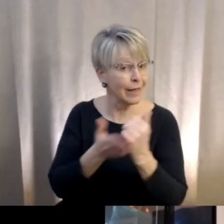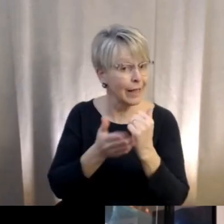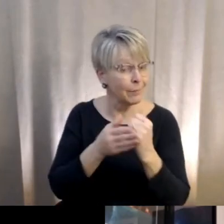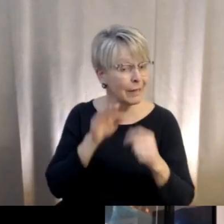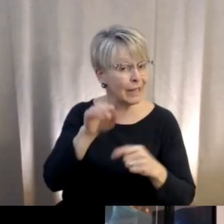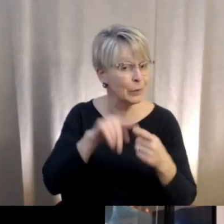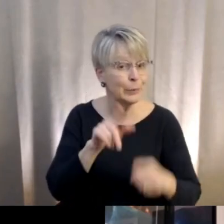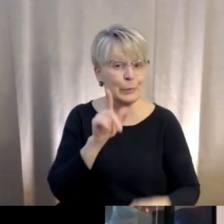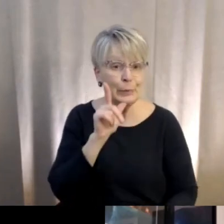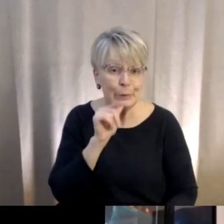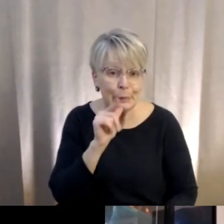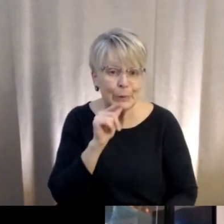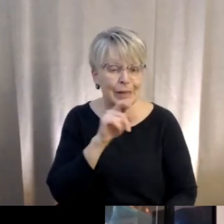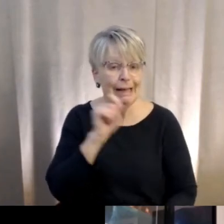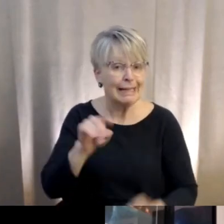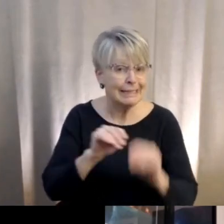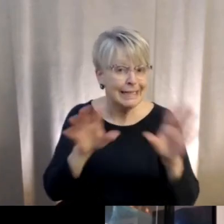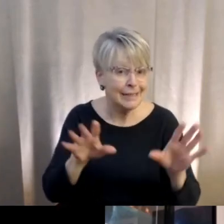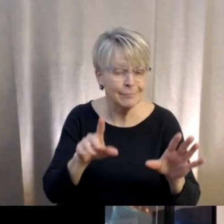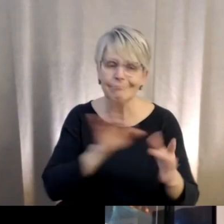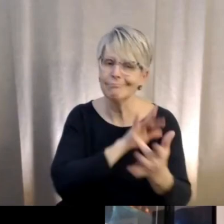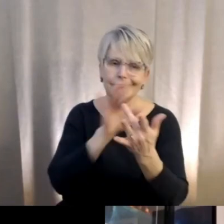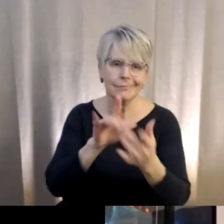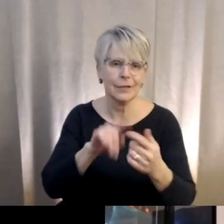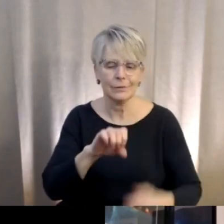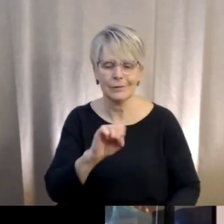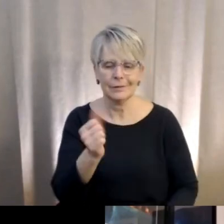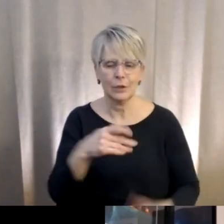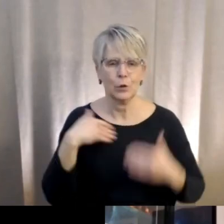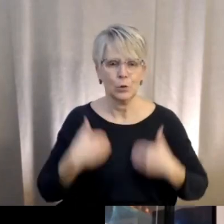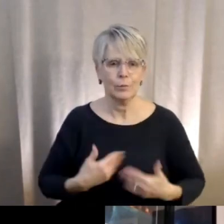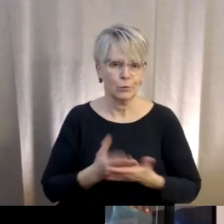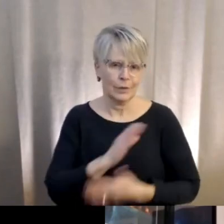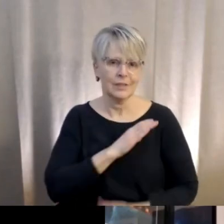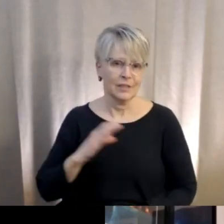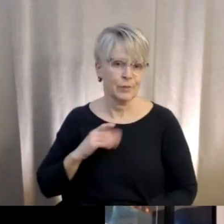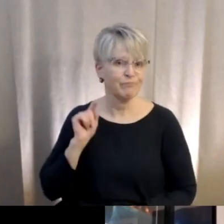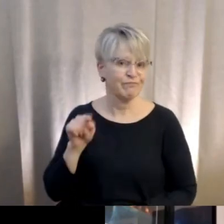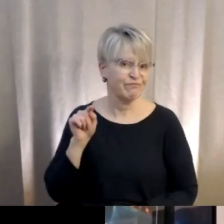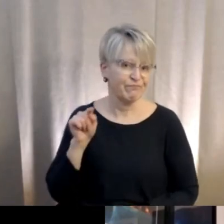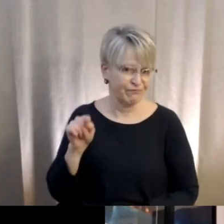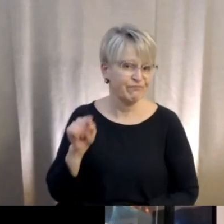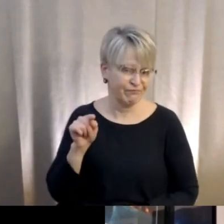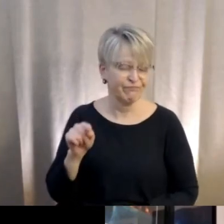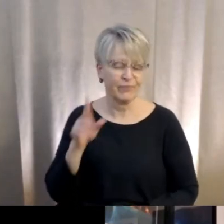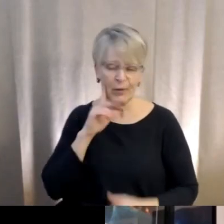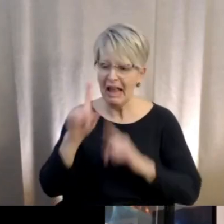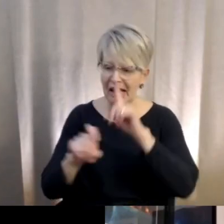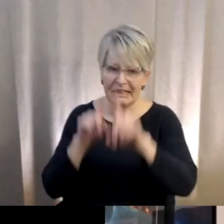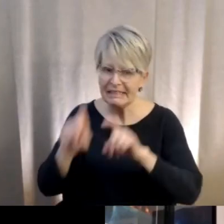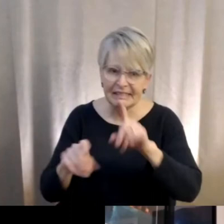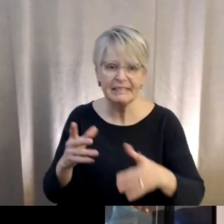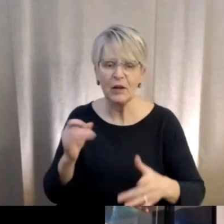understanding or clarification is Saskatchewan Human Rights Commission. They're the people you talk to with those kinds of questions or when you're